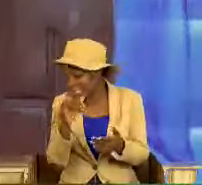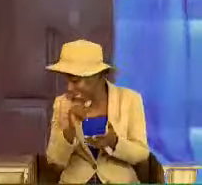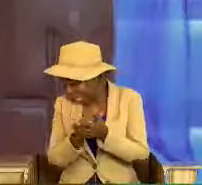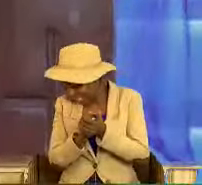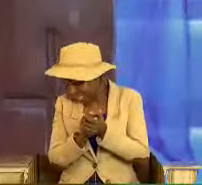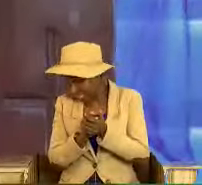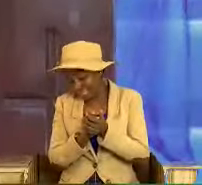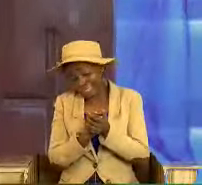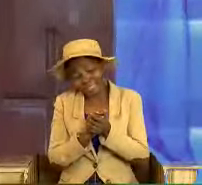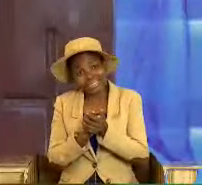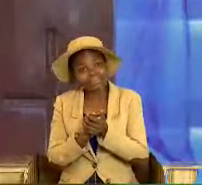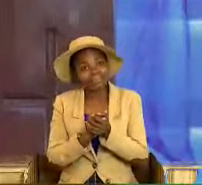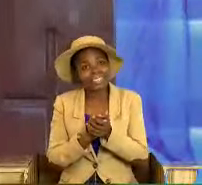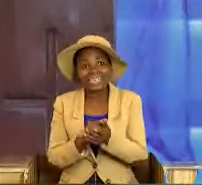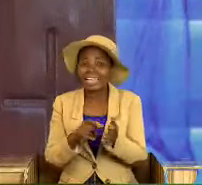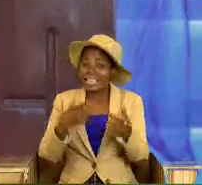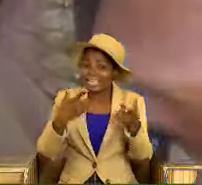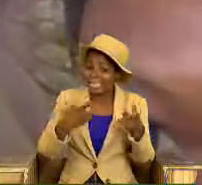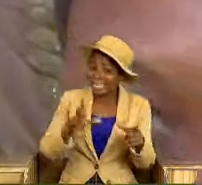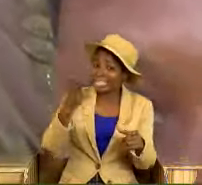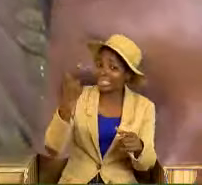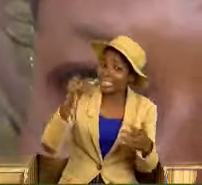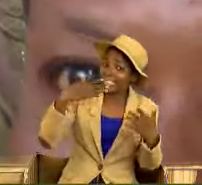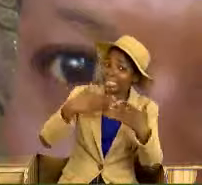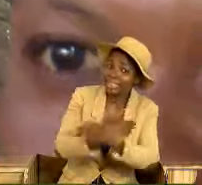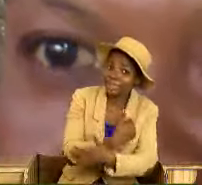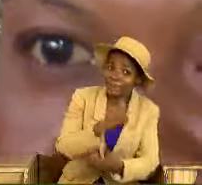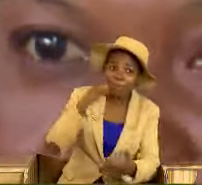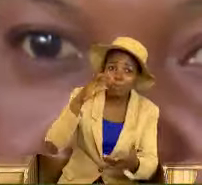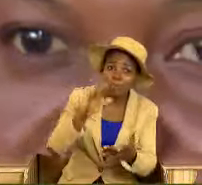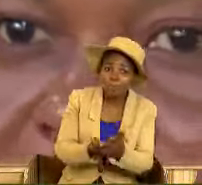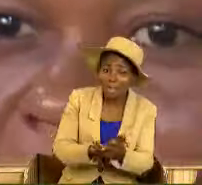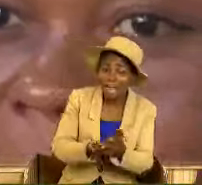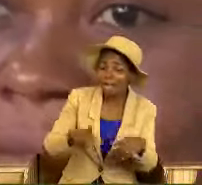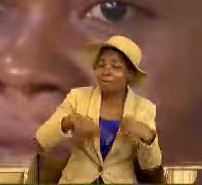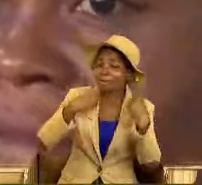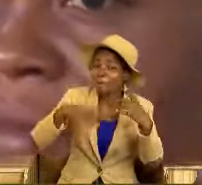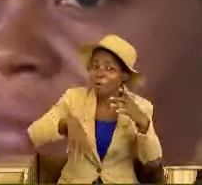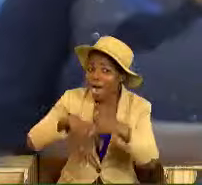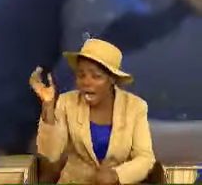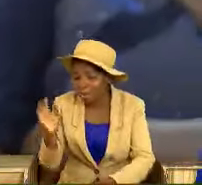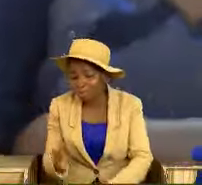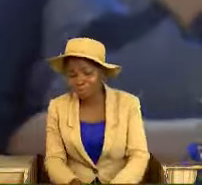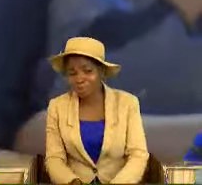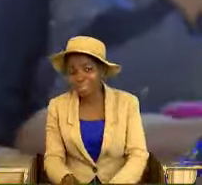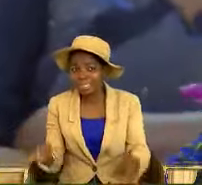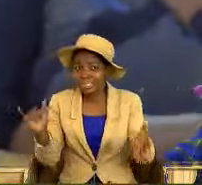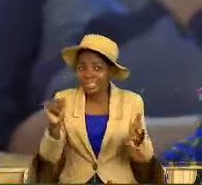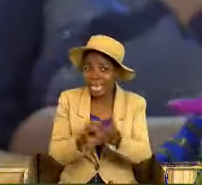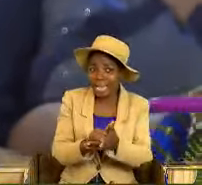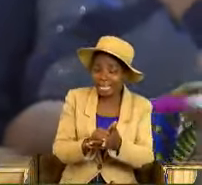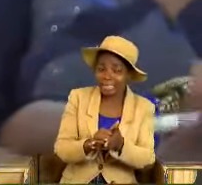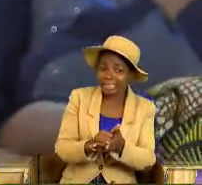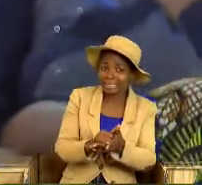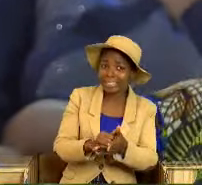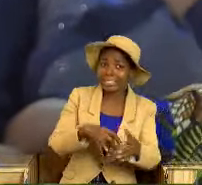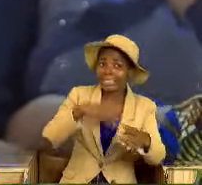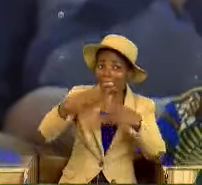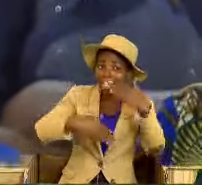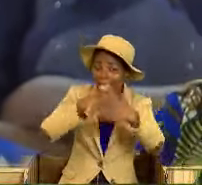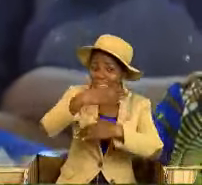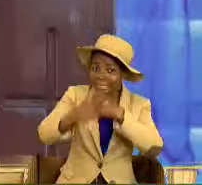said let this woman go away before this time next year I will have a